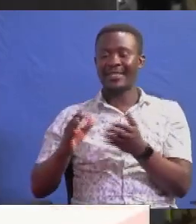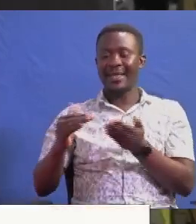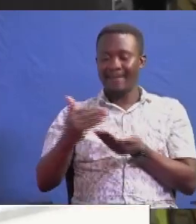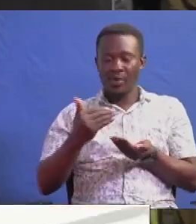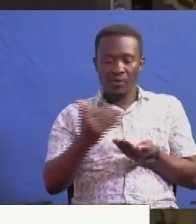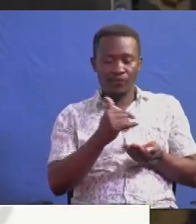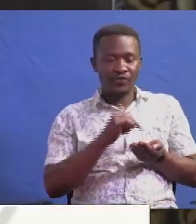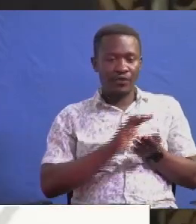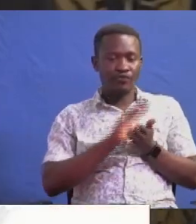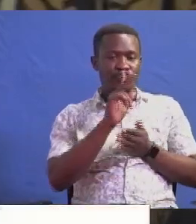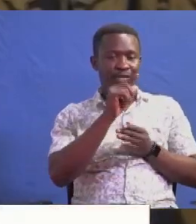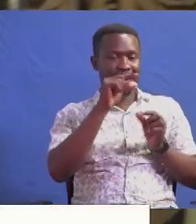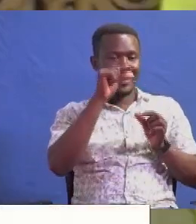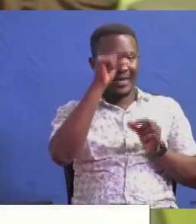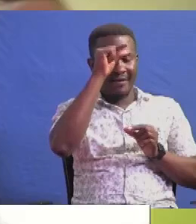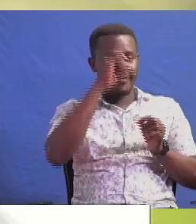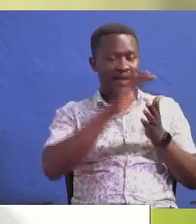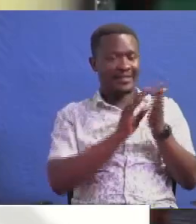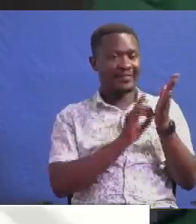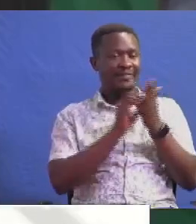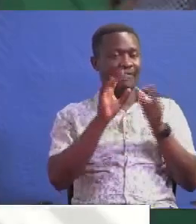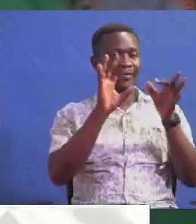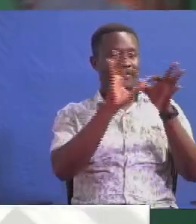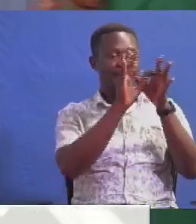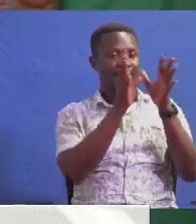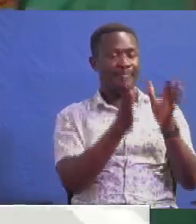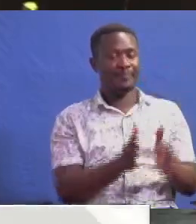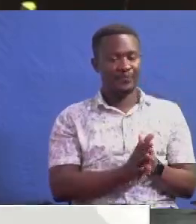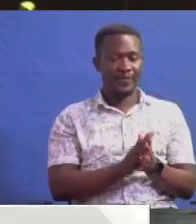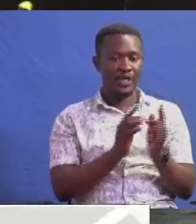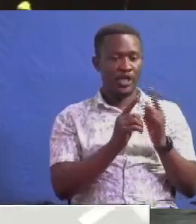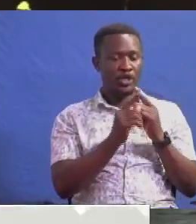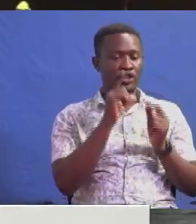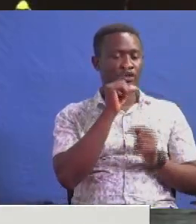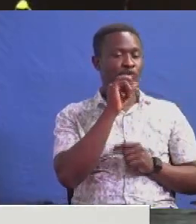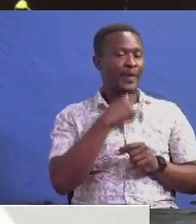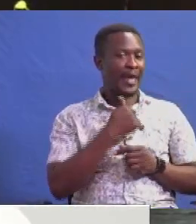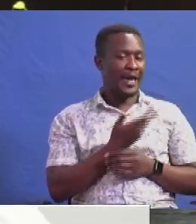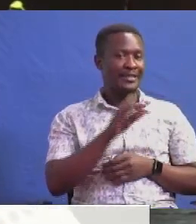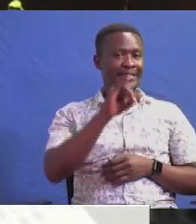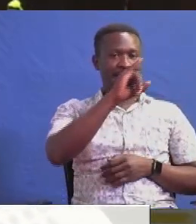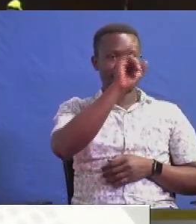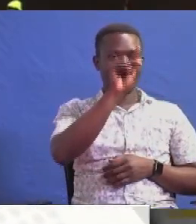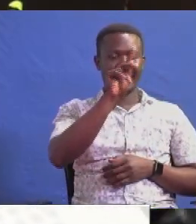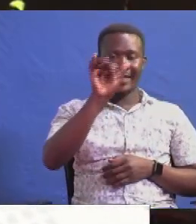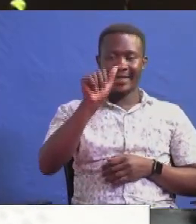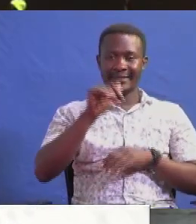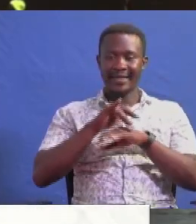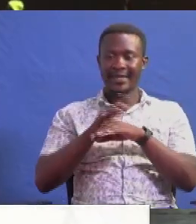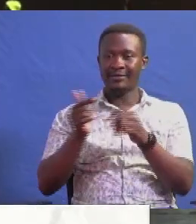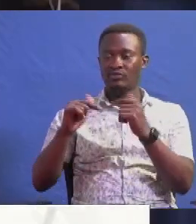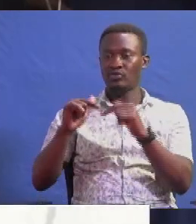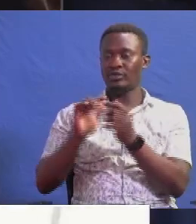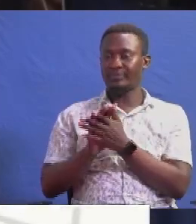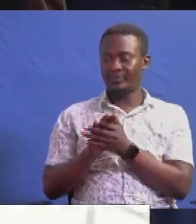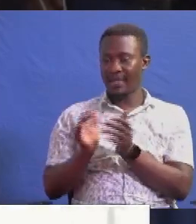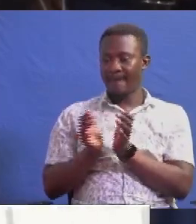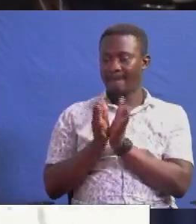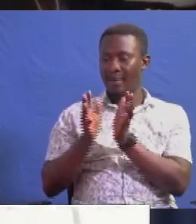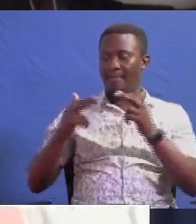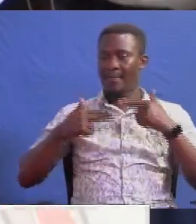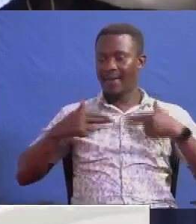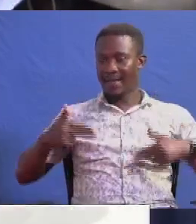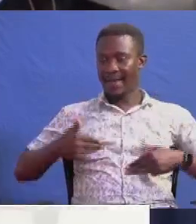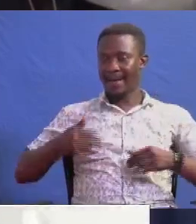of the Kenyan government and the development partners. Speaking at the Jomo Kenyatta International Airport earlier this morning, Public Health and